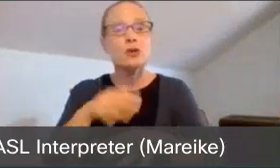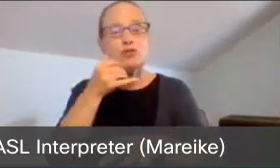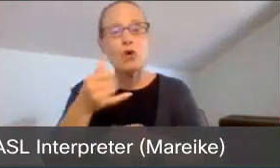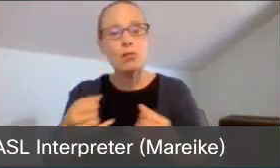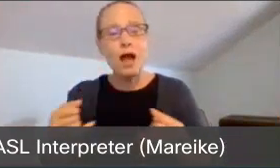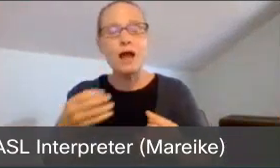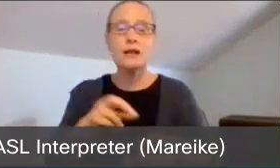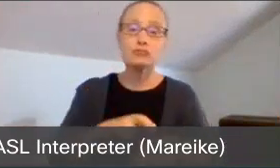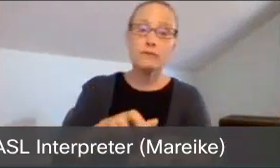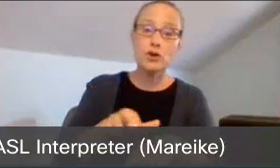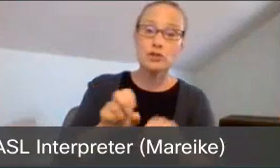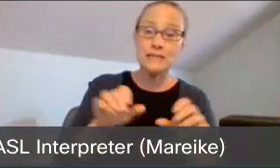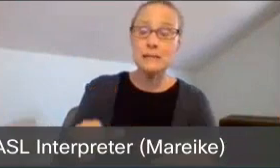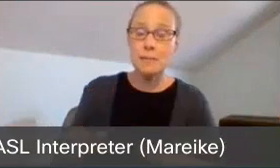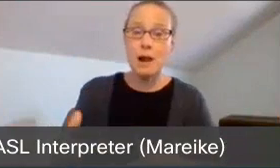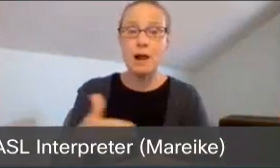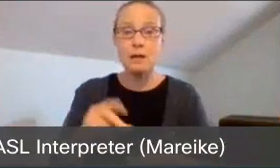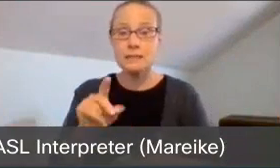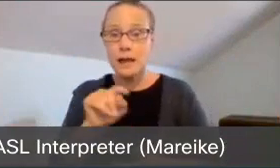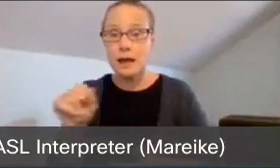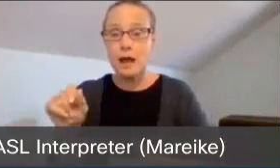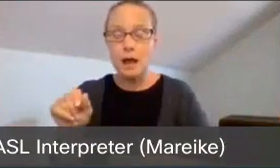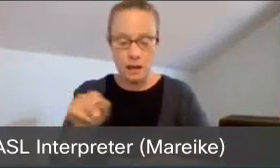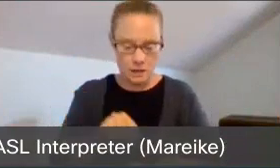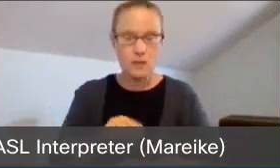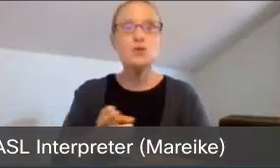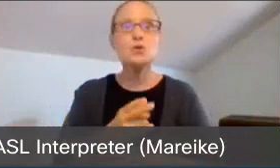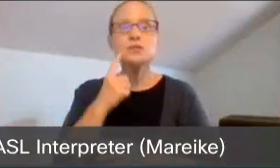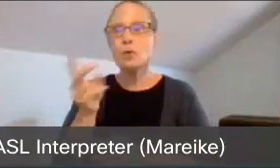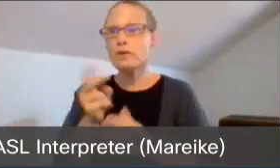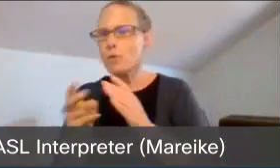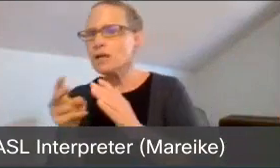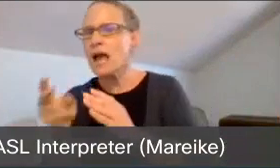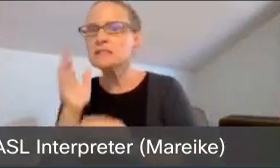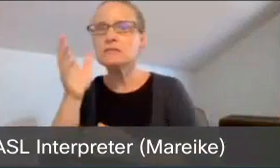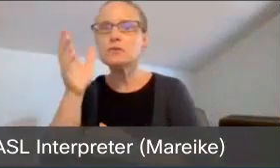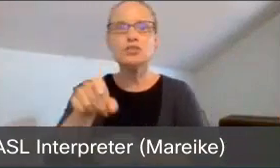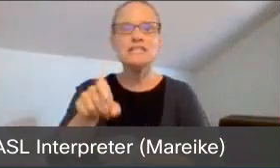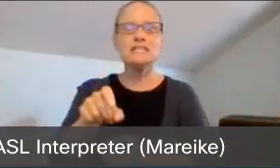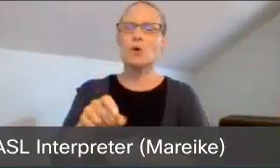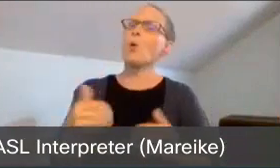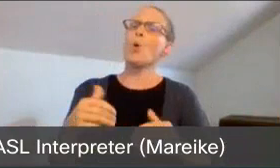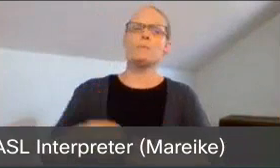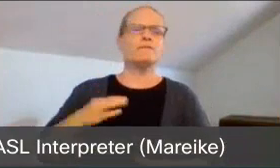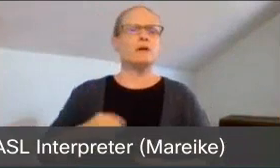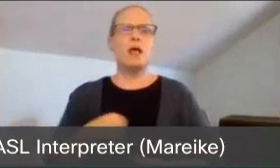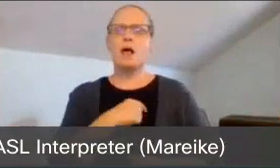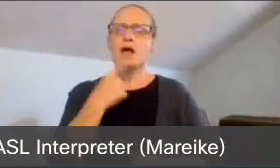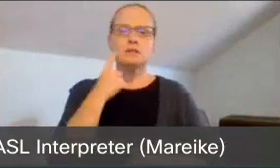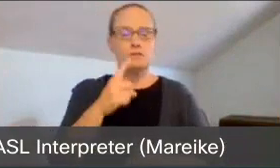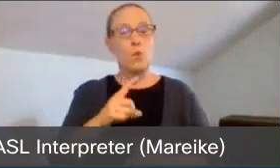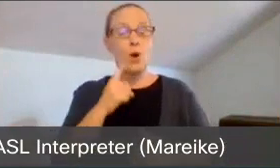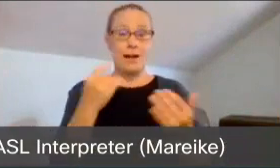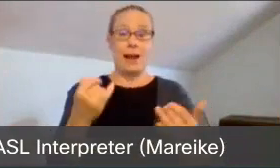referral system. And it helped us do a lot of forecasting for what our needs are, which has been very valuable as we move into 988.